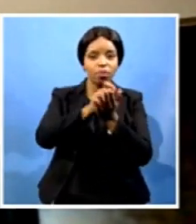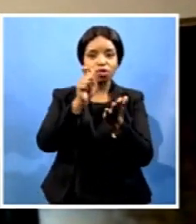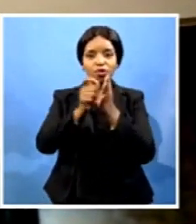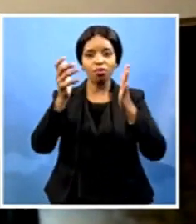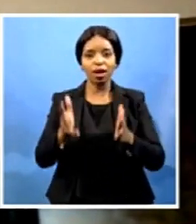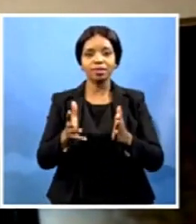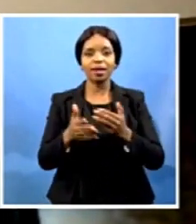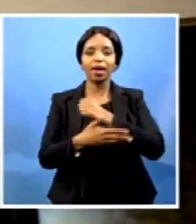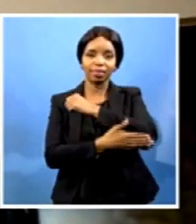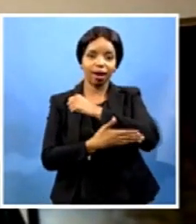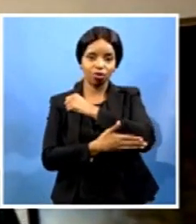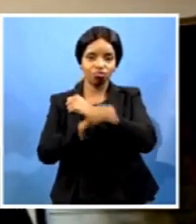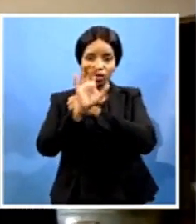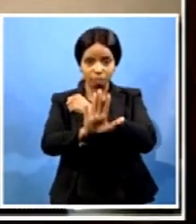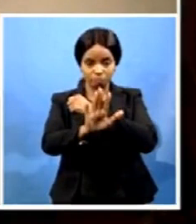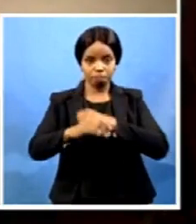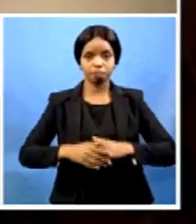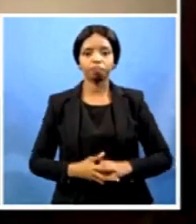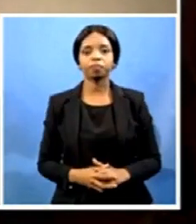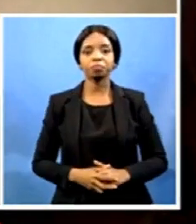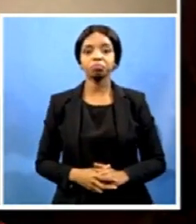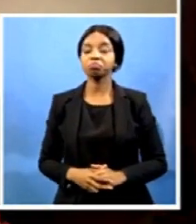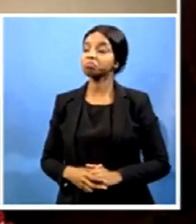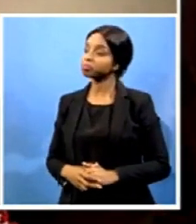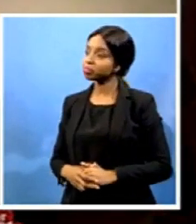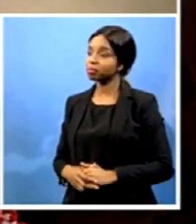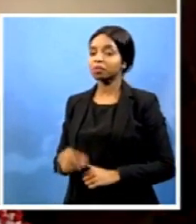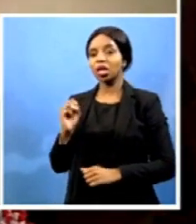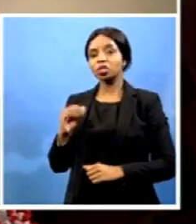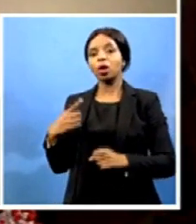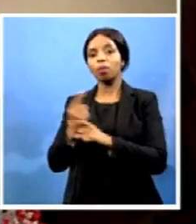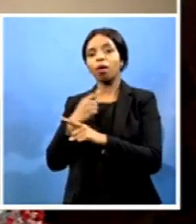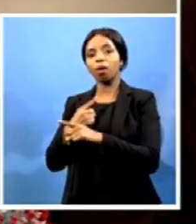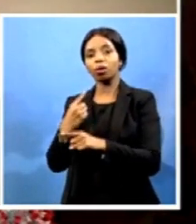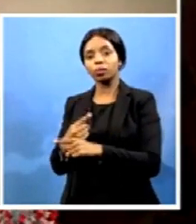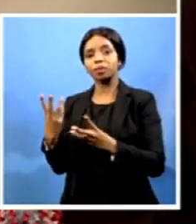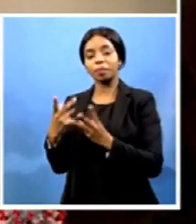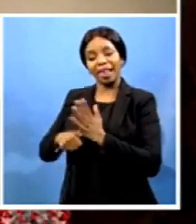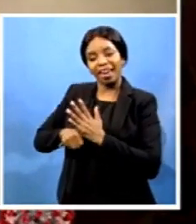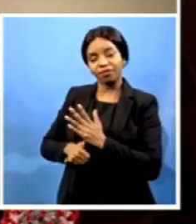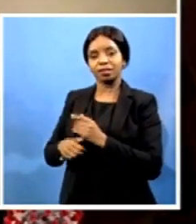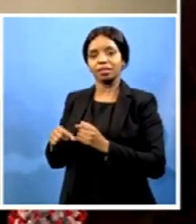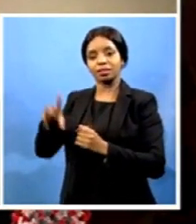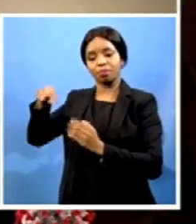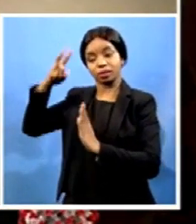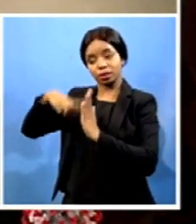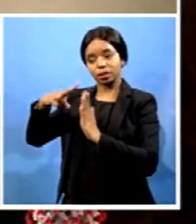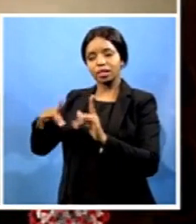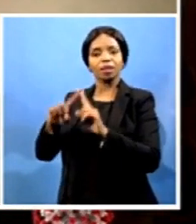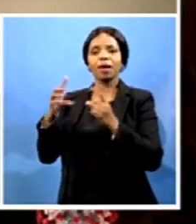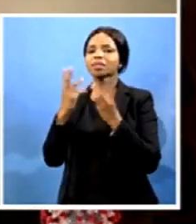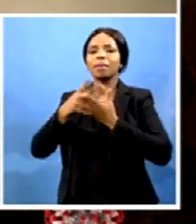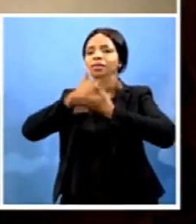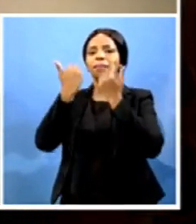So emphasis is always put on reading and not so much on copyright. Tell us about the importance of this